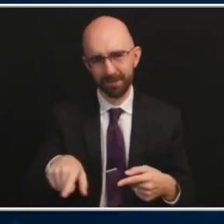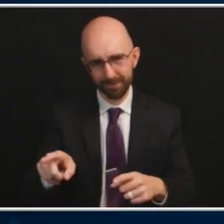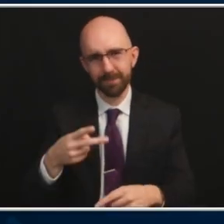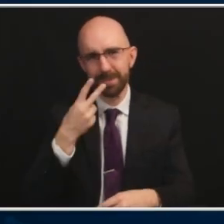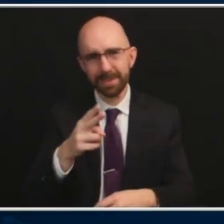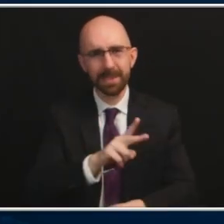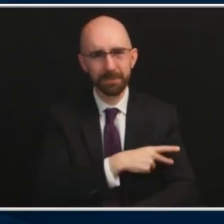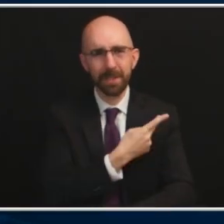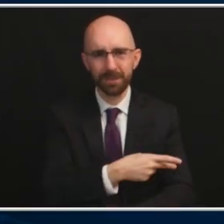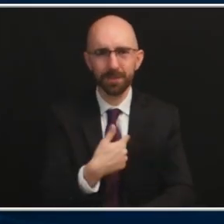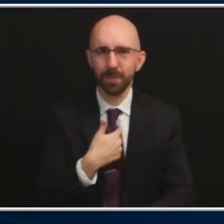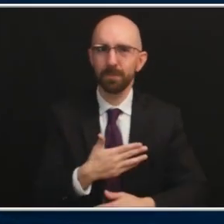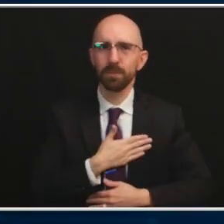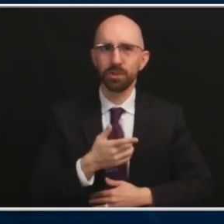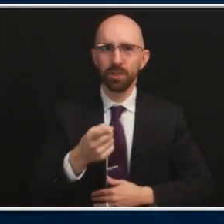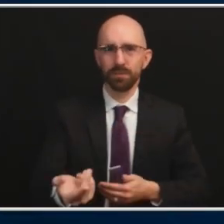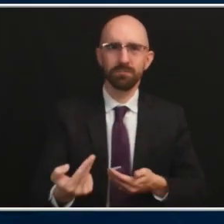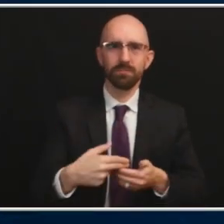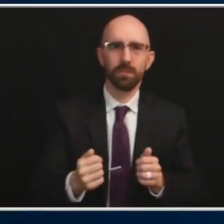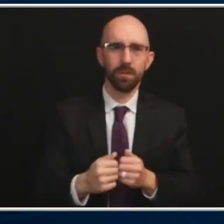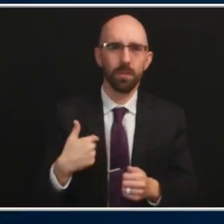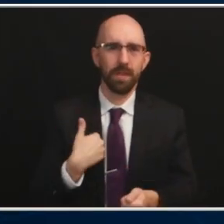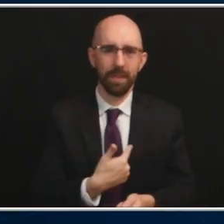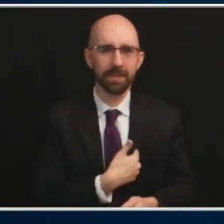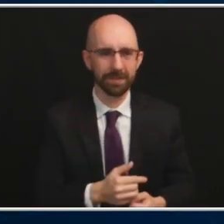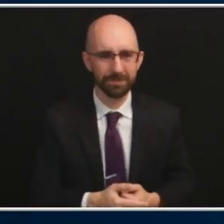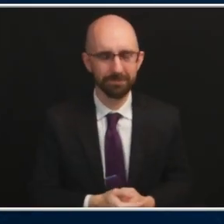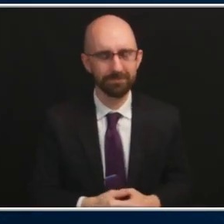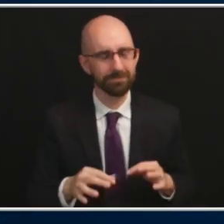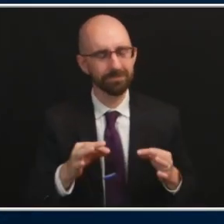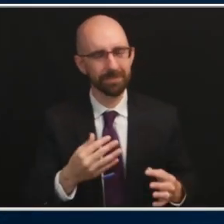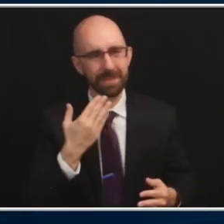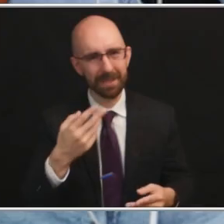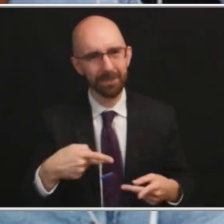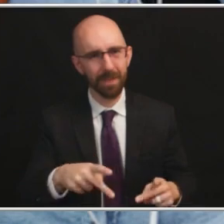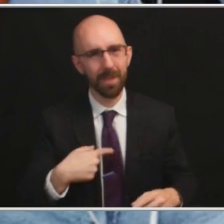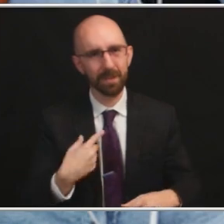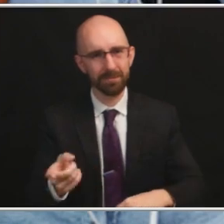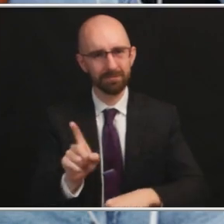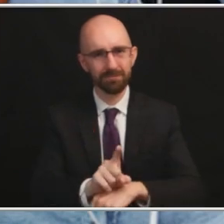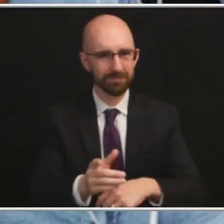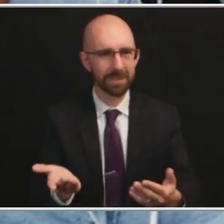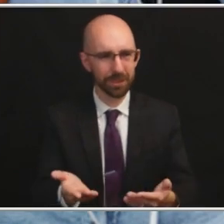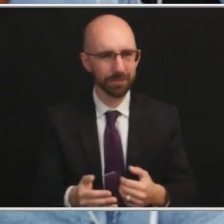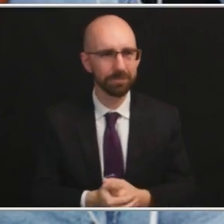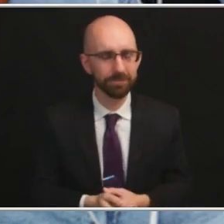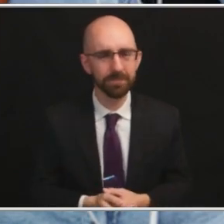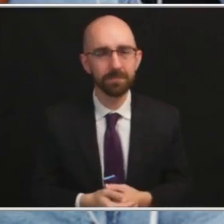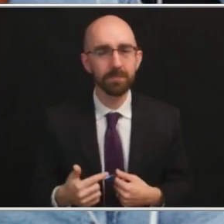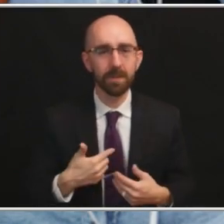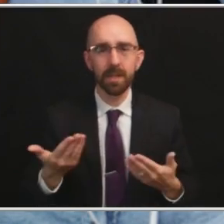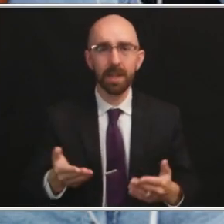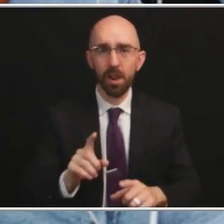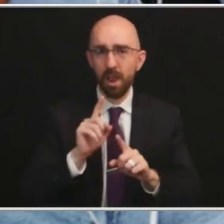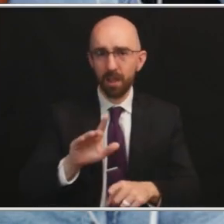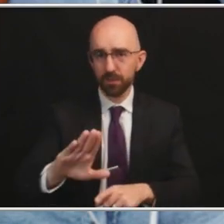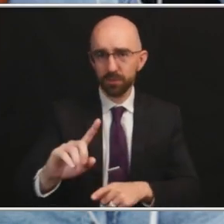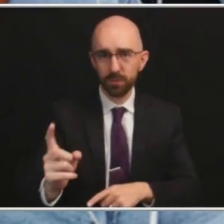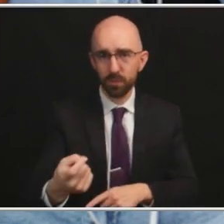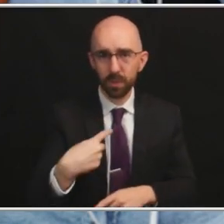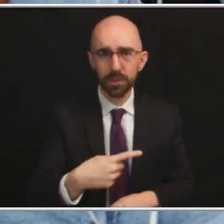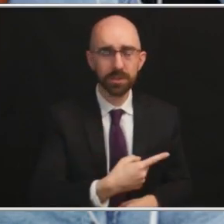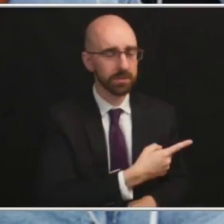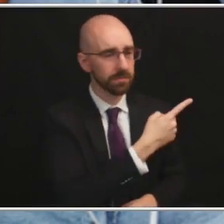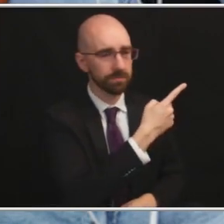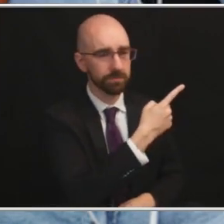we really appreciate you being with us. All right. Thanks for having me. We're here to answer your questions. Please send them in using the